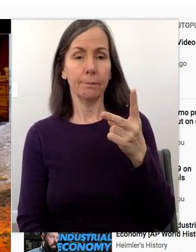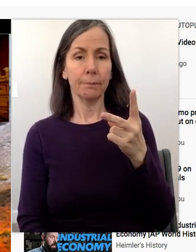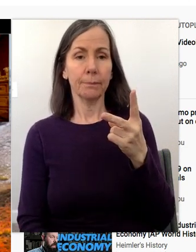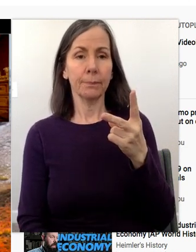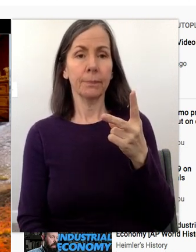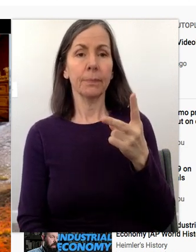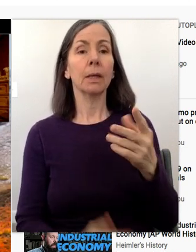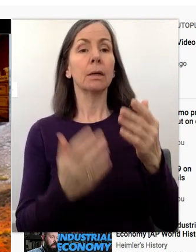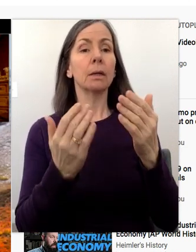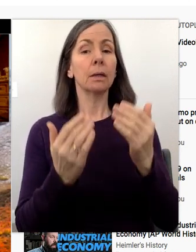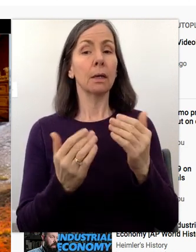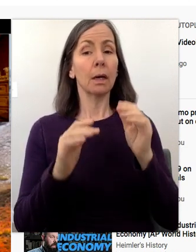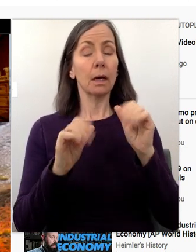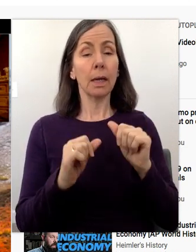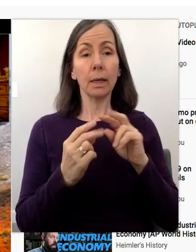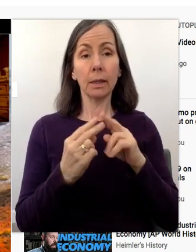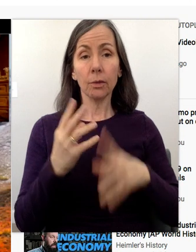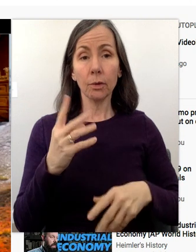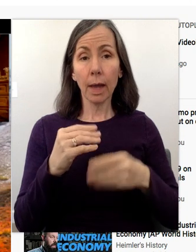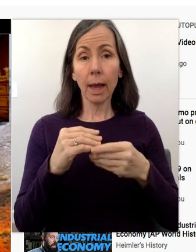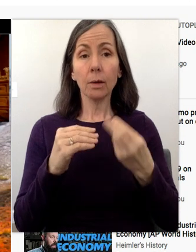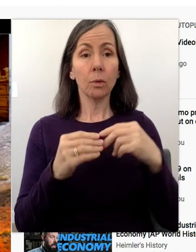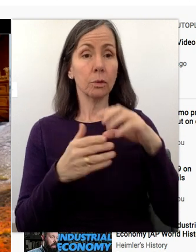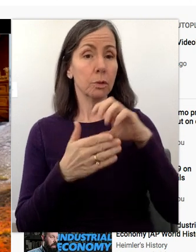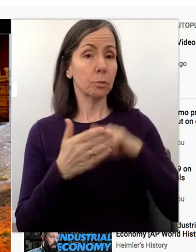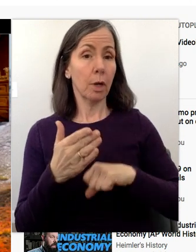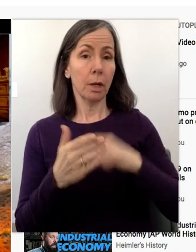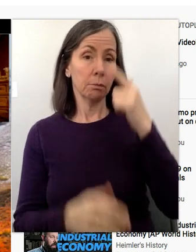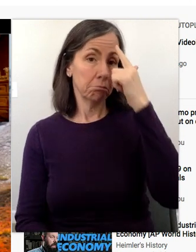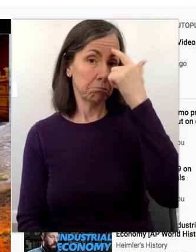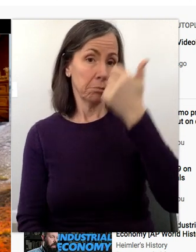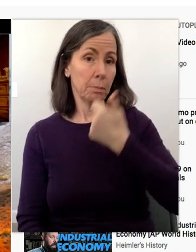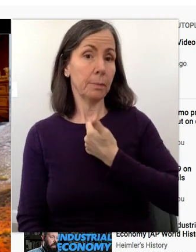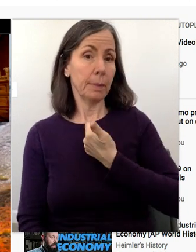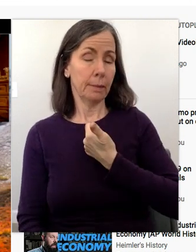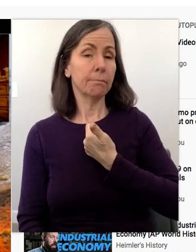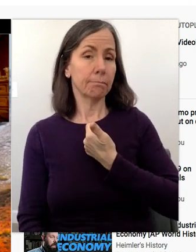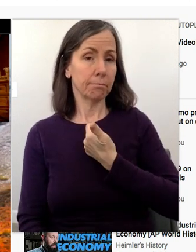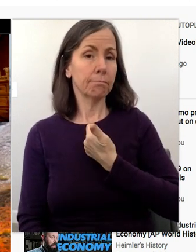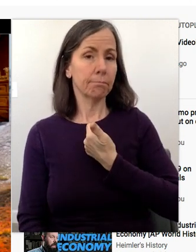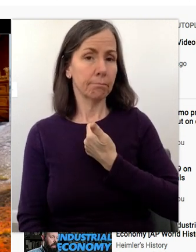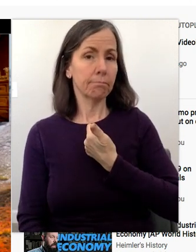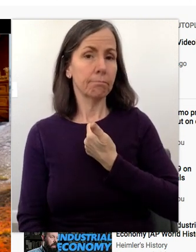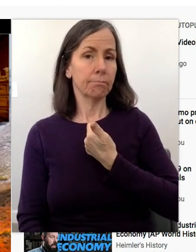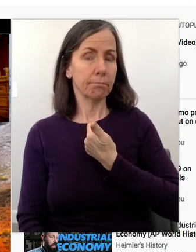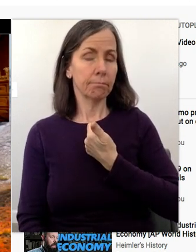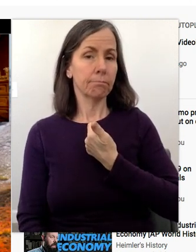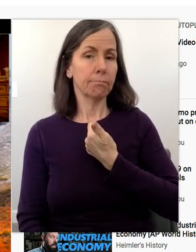Then I can either add or subtract something that has an x.